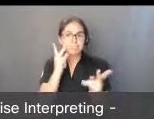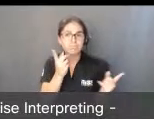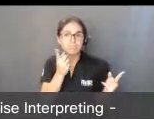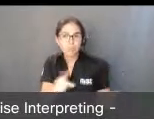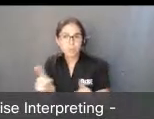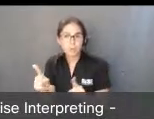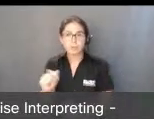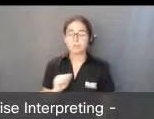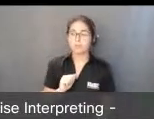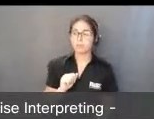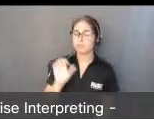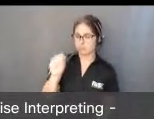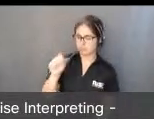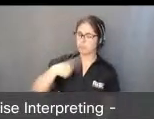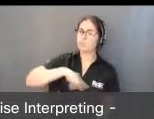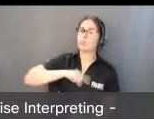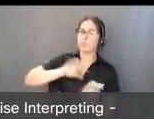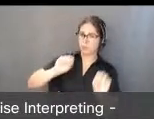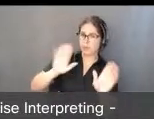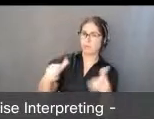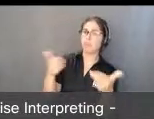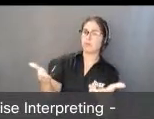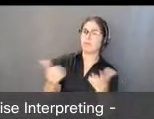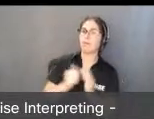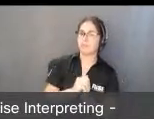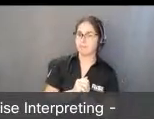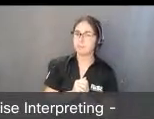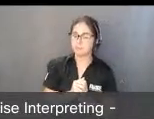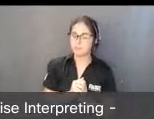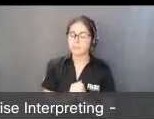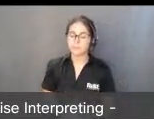Yeah, we can provide that. Okay. And also,